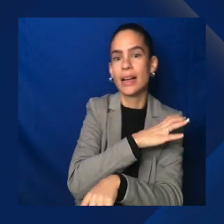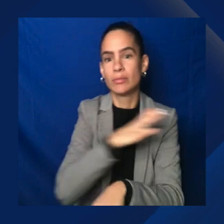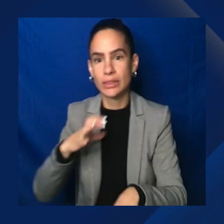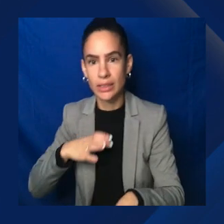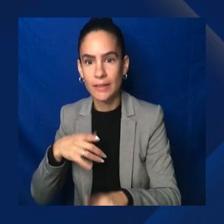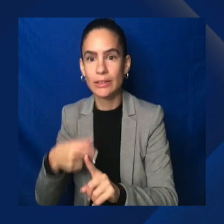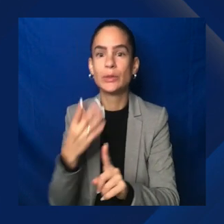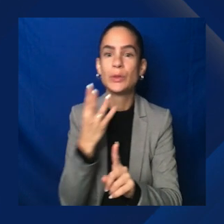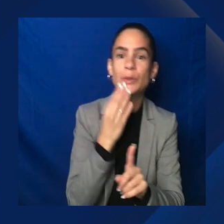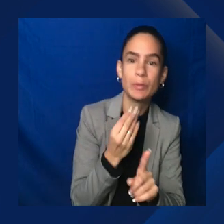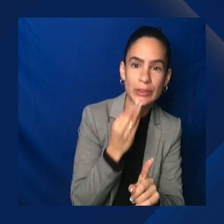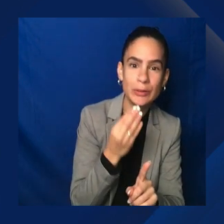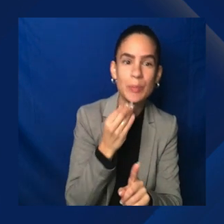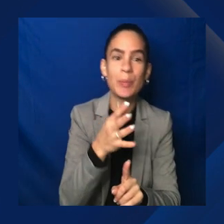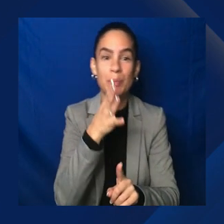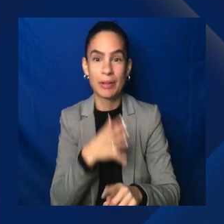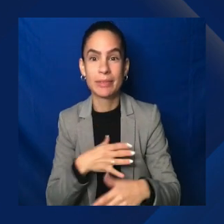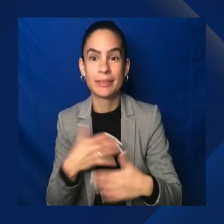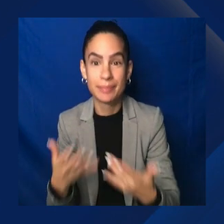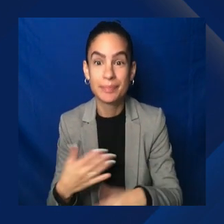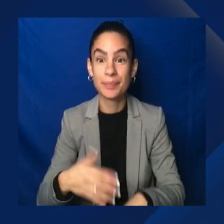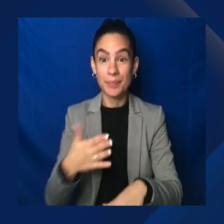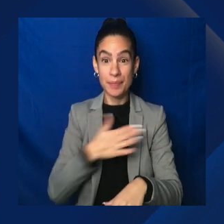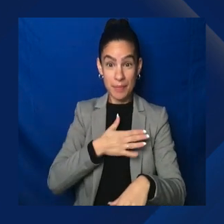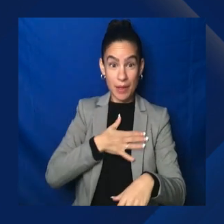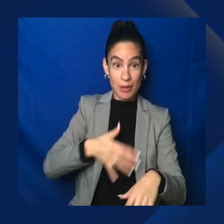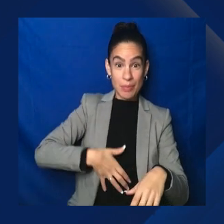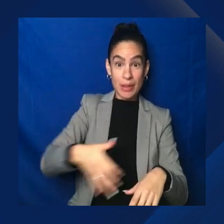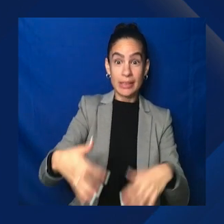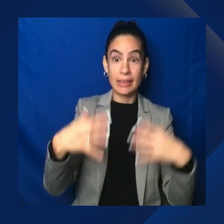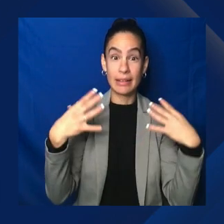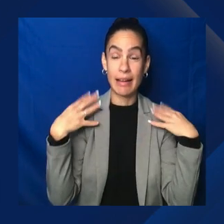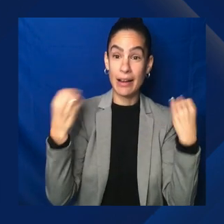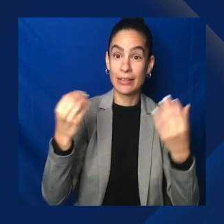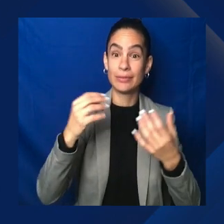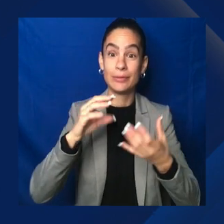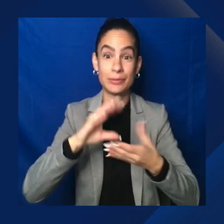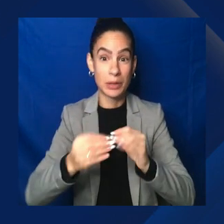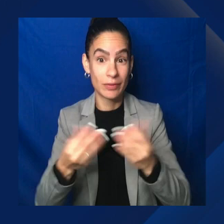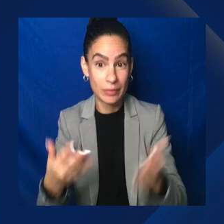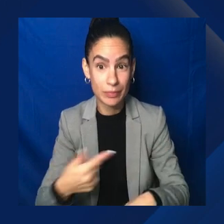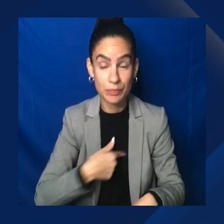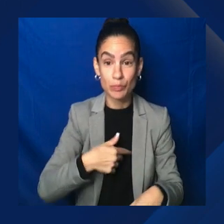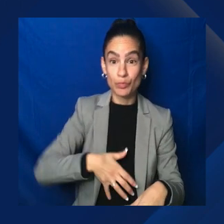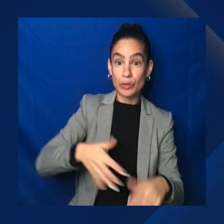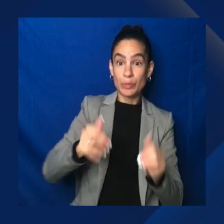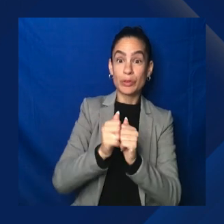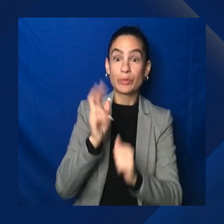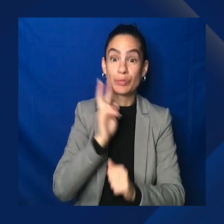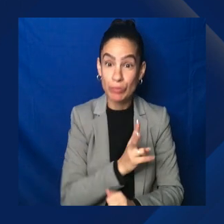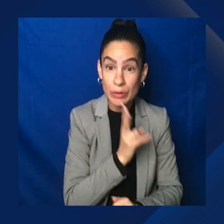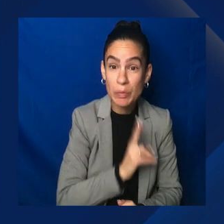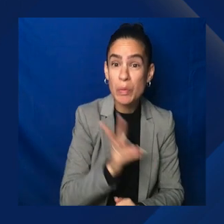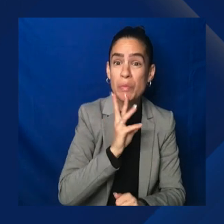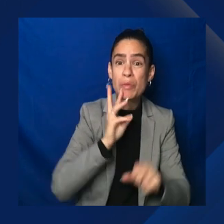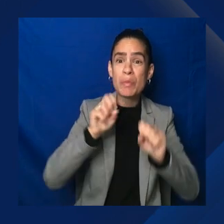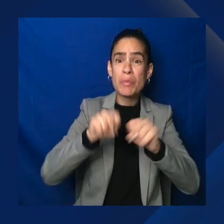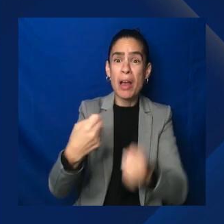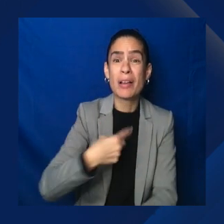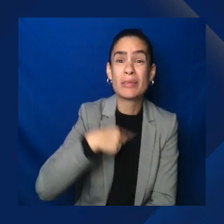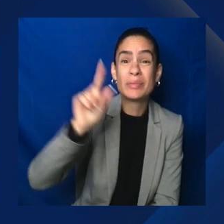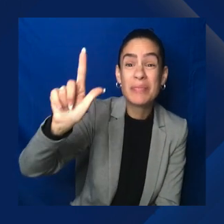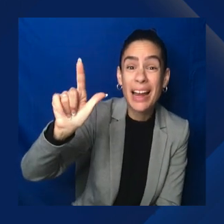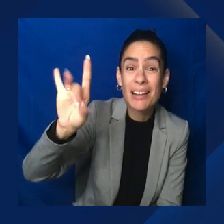maternal health story. I was pregnant with twins, and my water broke at only 28 weeks. When I went to the hospital, distraught, I